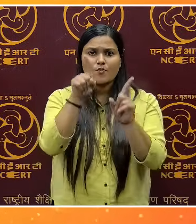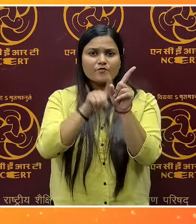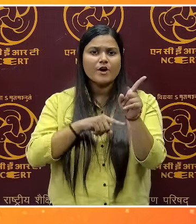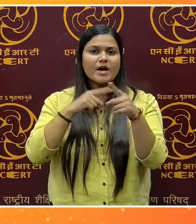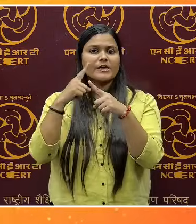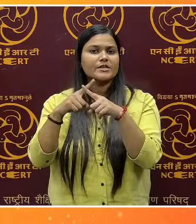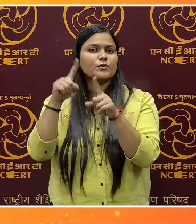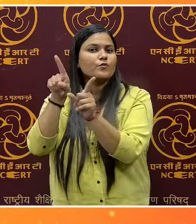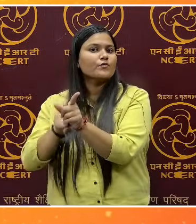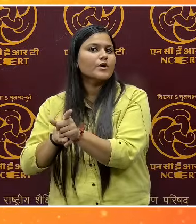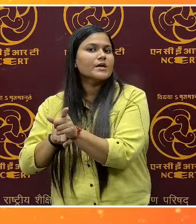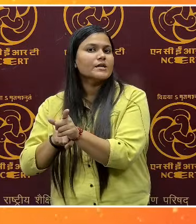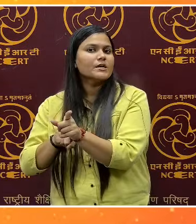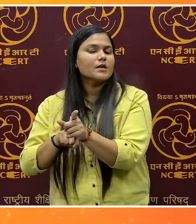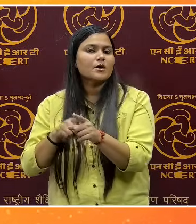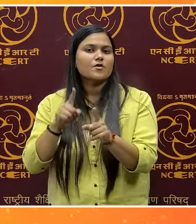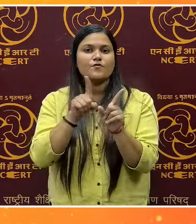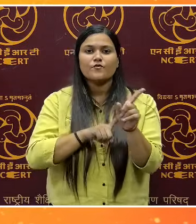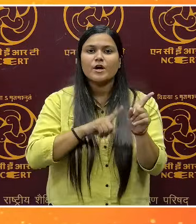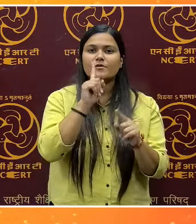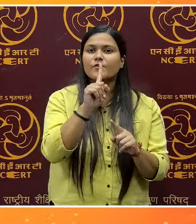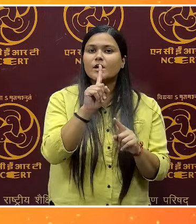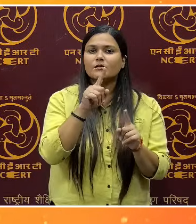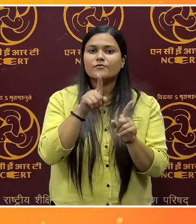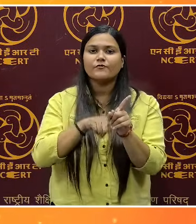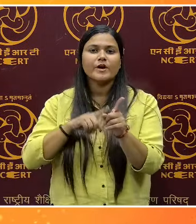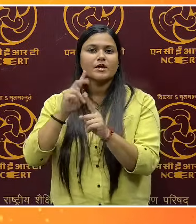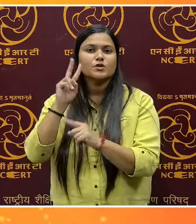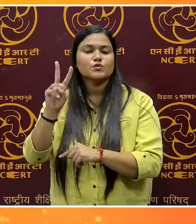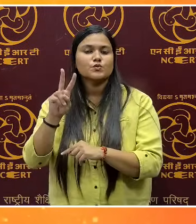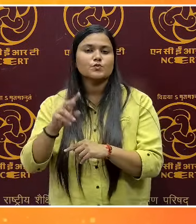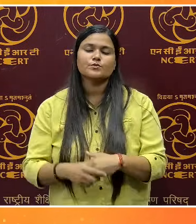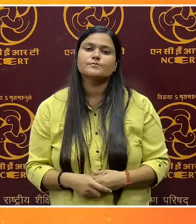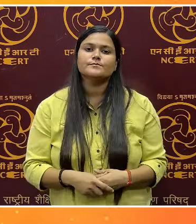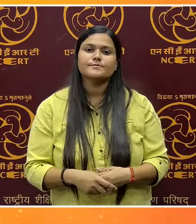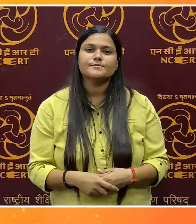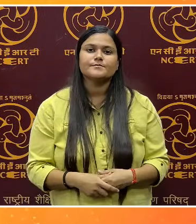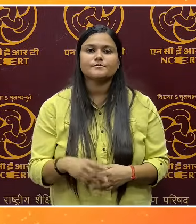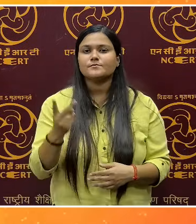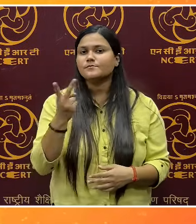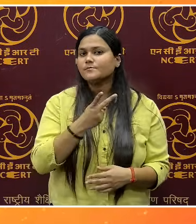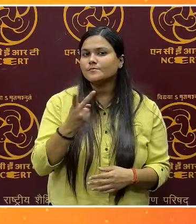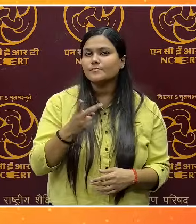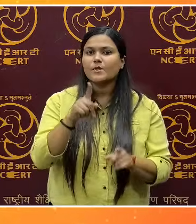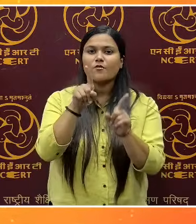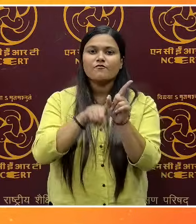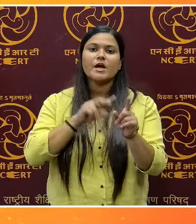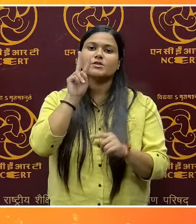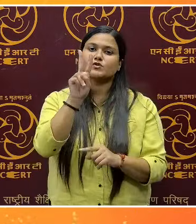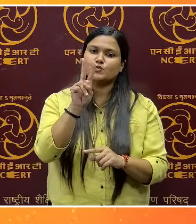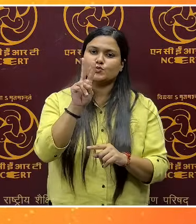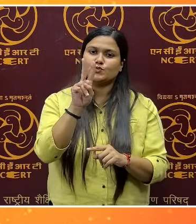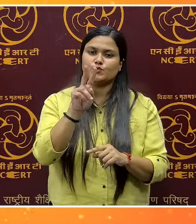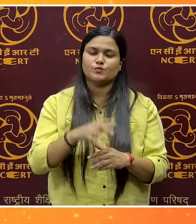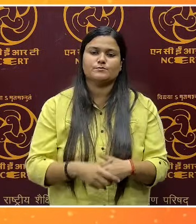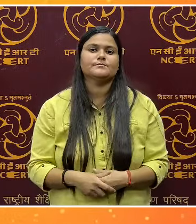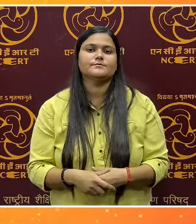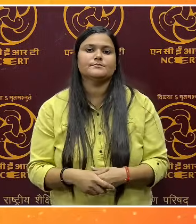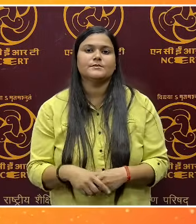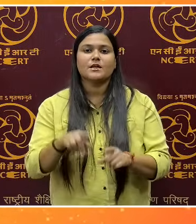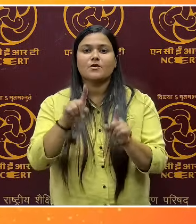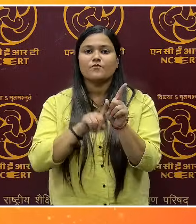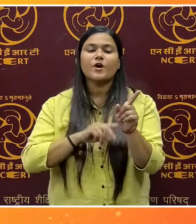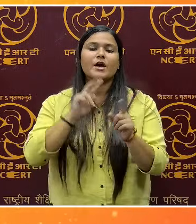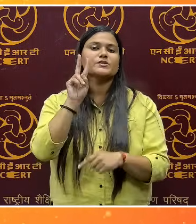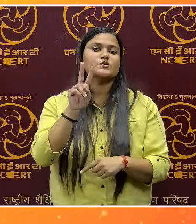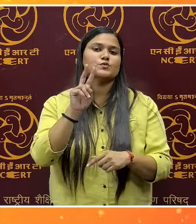what is the Yes. power of y? 1. Here also y Y power 1. So, we can write it as y 2 times. So, y square. It means